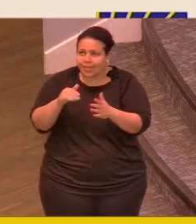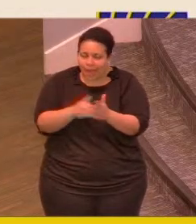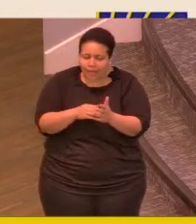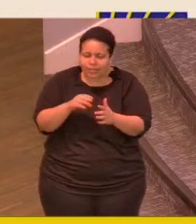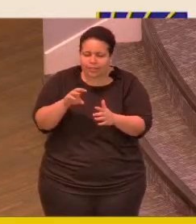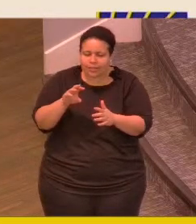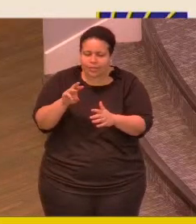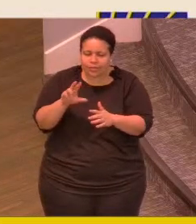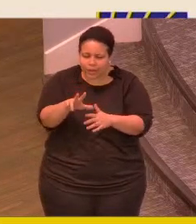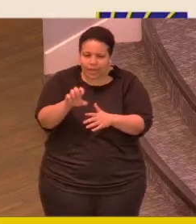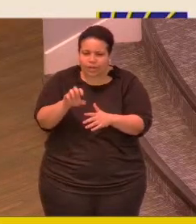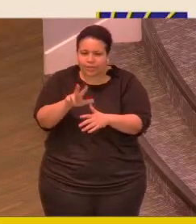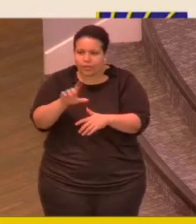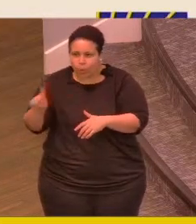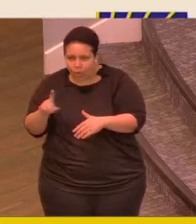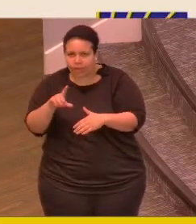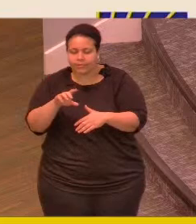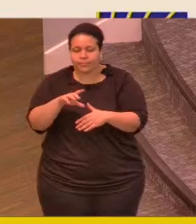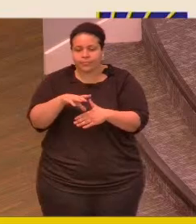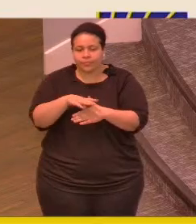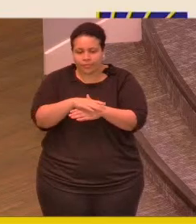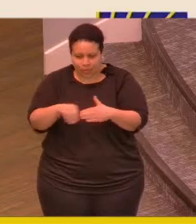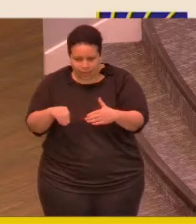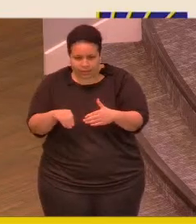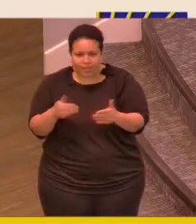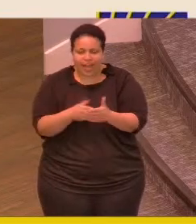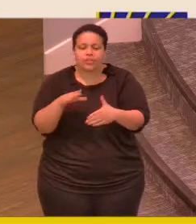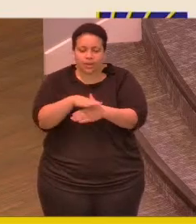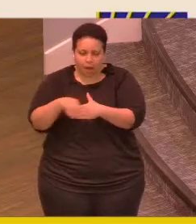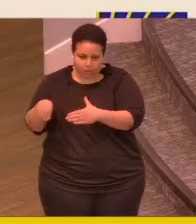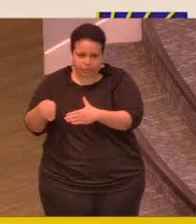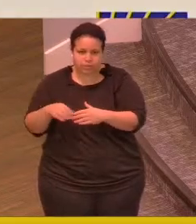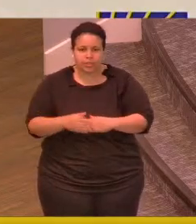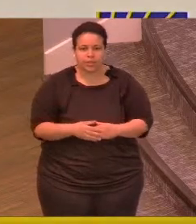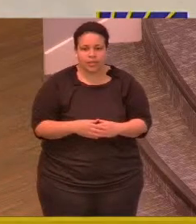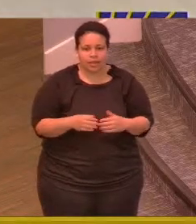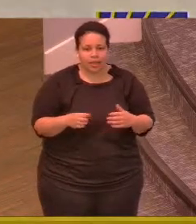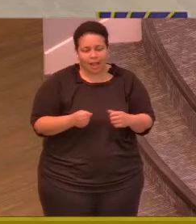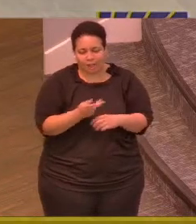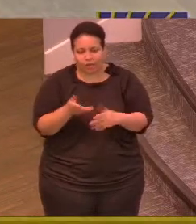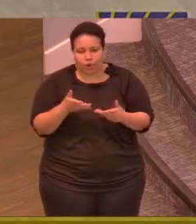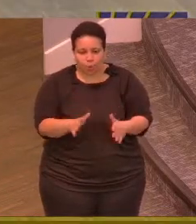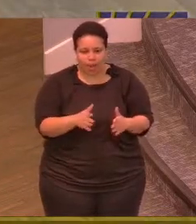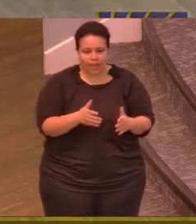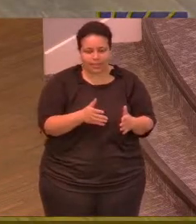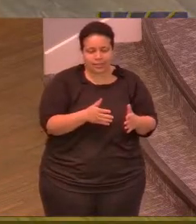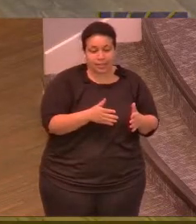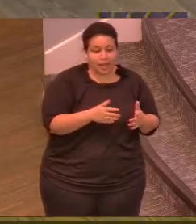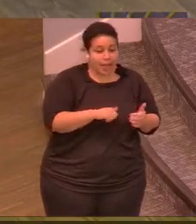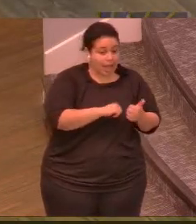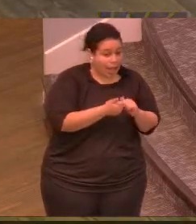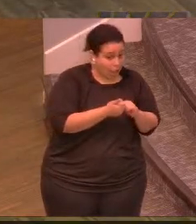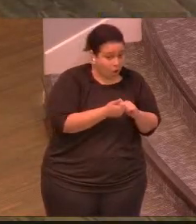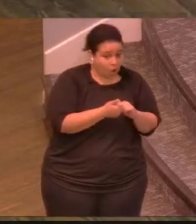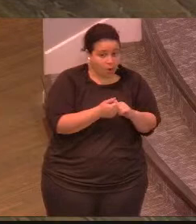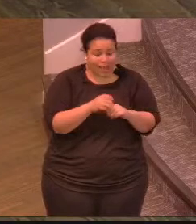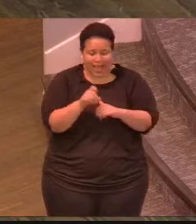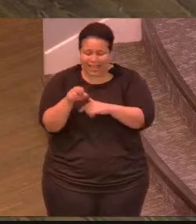$1,006,351 to do that. Now, we've got a couple different ways to fund that. We can either fund that with ESSER funds, or we can fund it